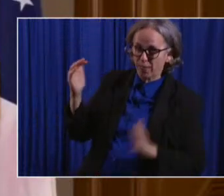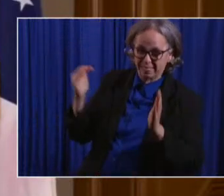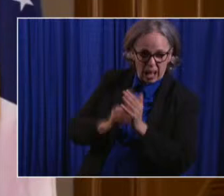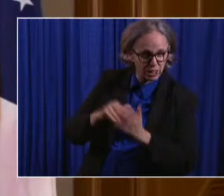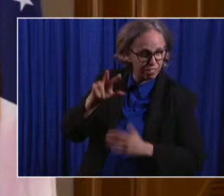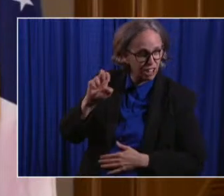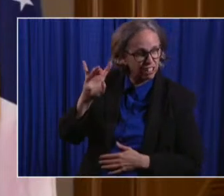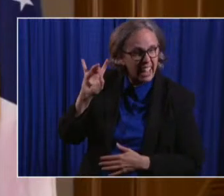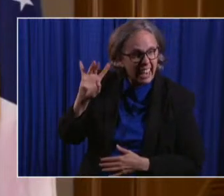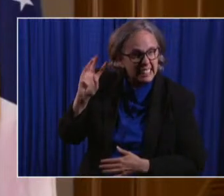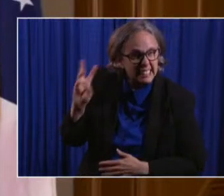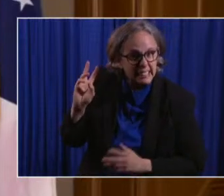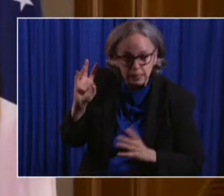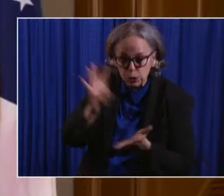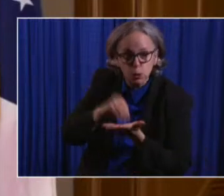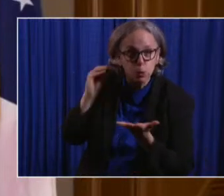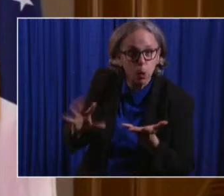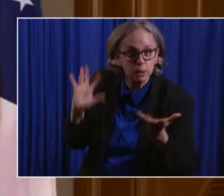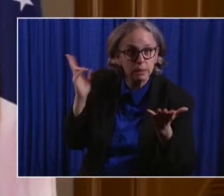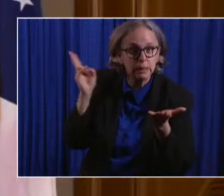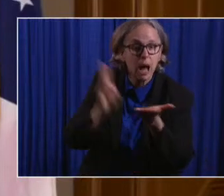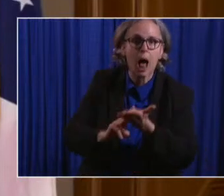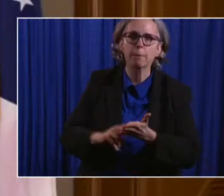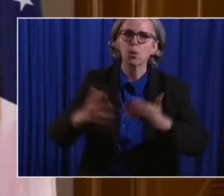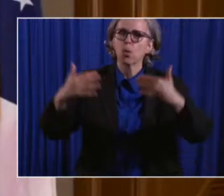104,386 people registered.